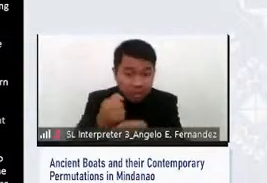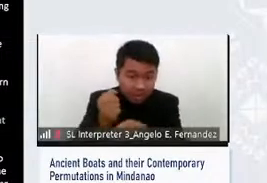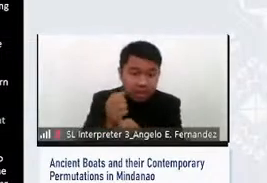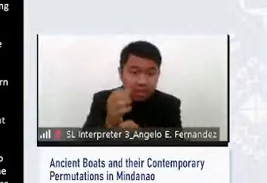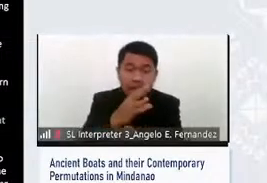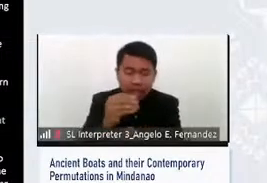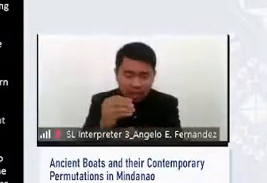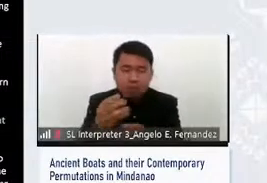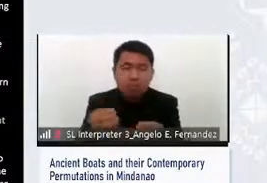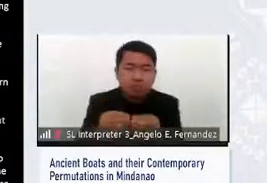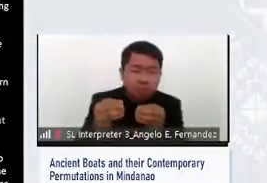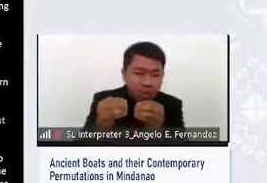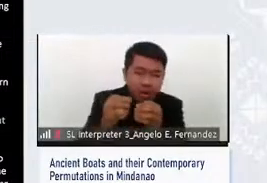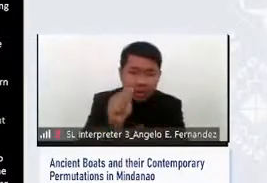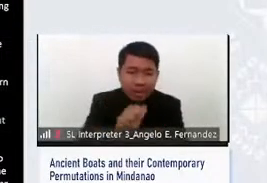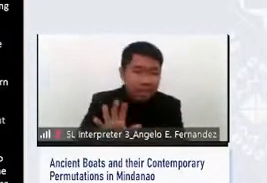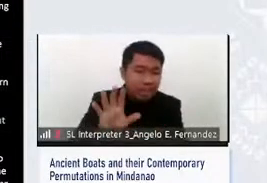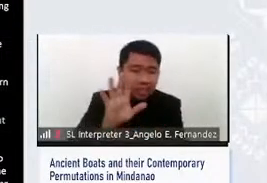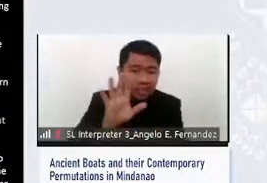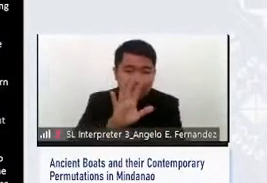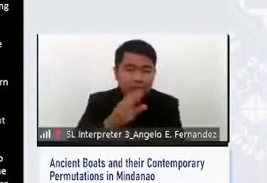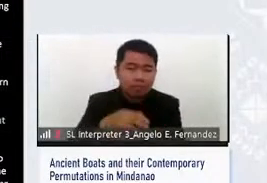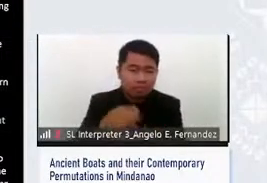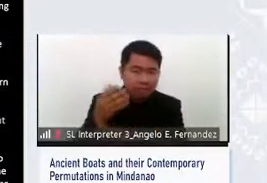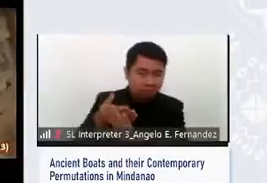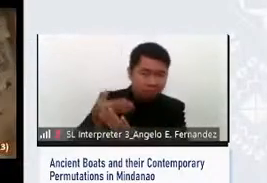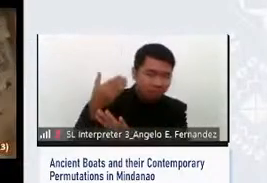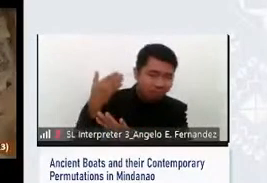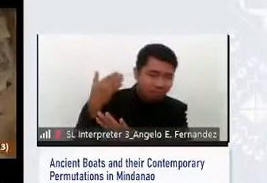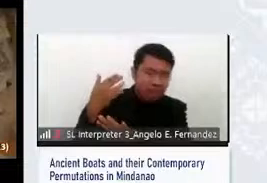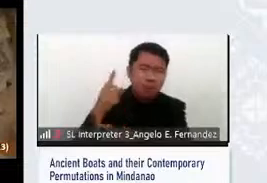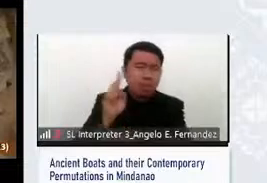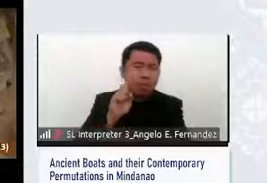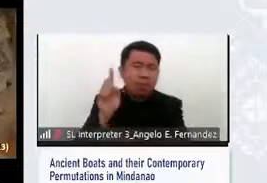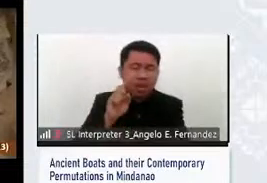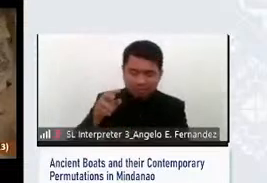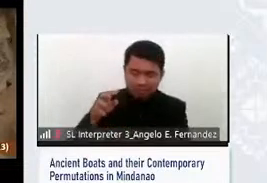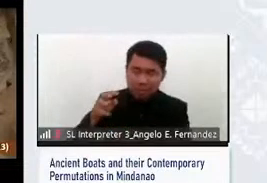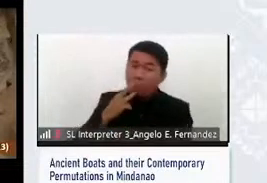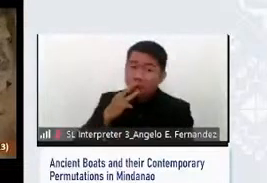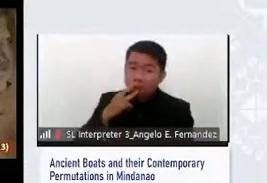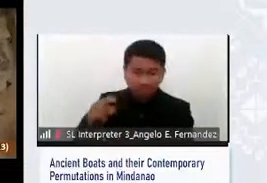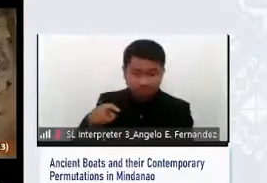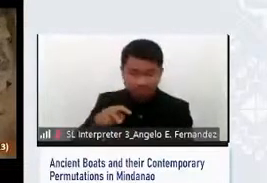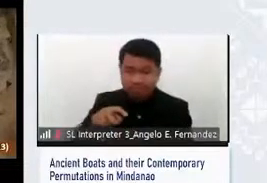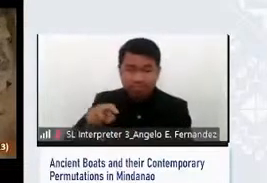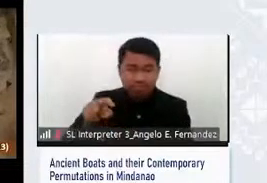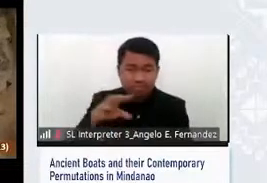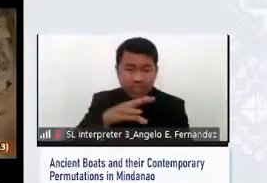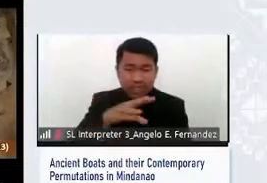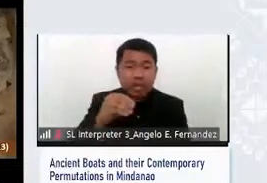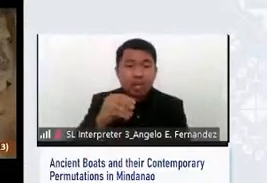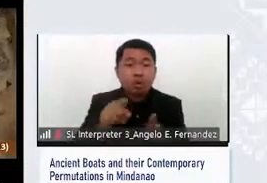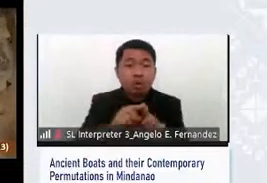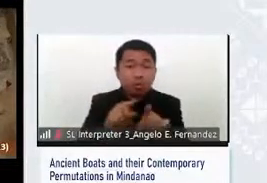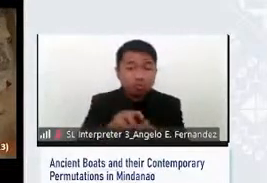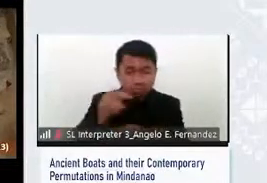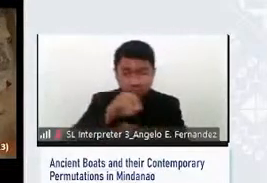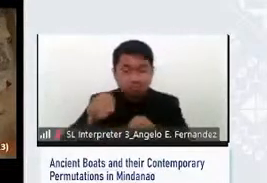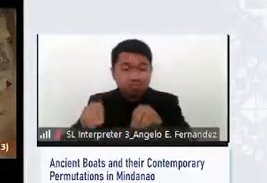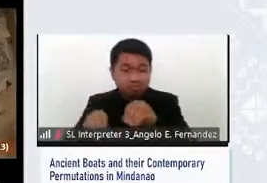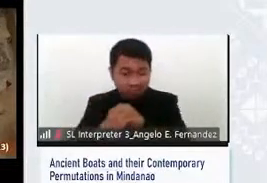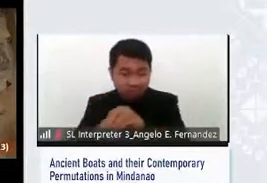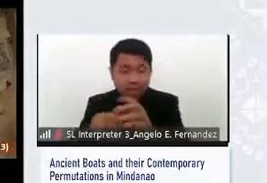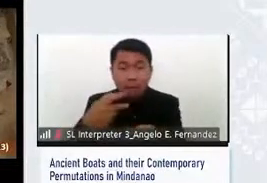Asian region's prehistoric maritime trade networks. Let me start with the Butuan boats, which